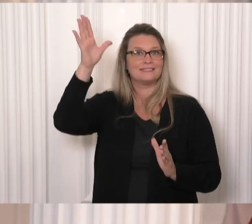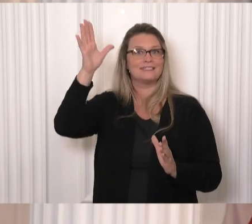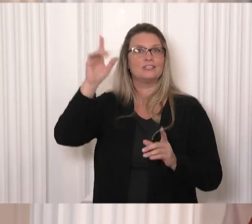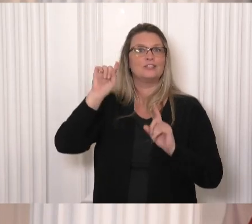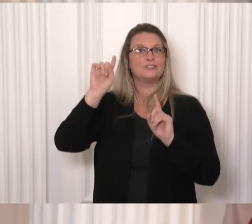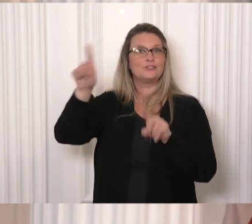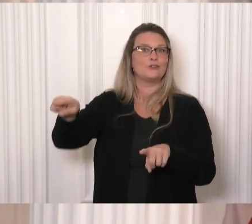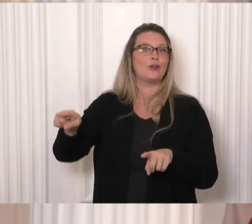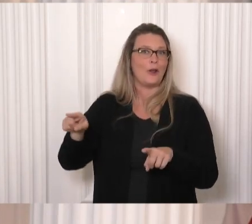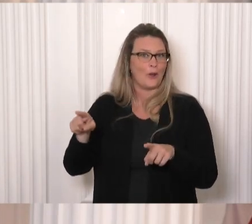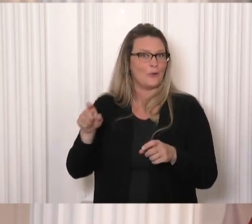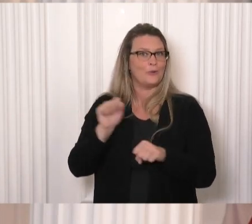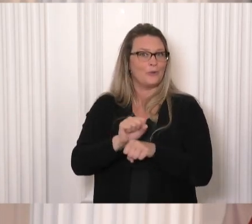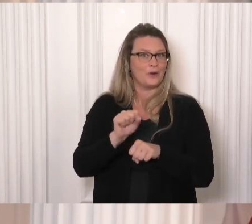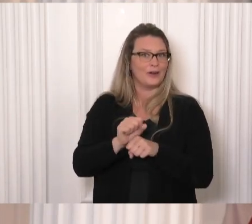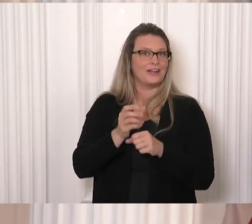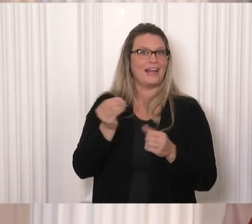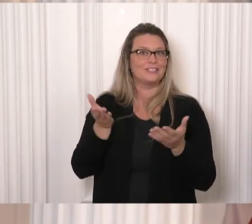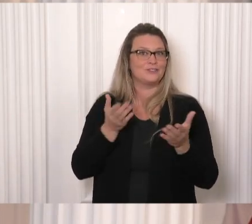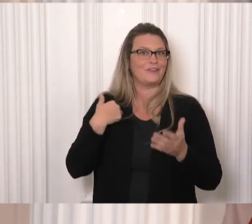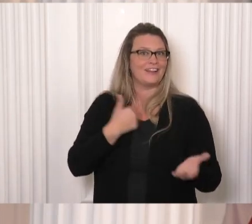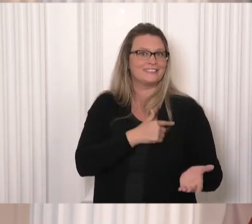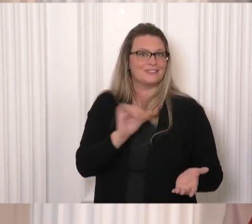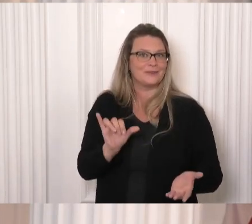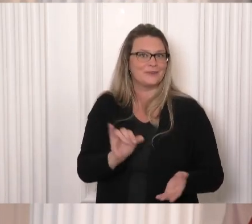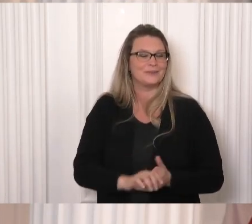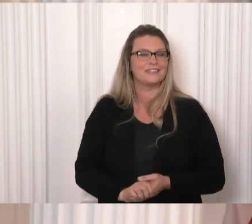to serve the rest of us.